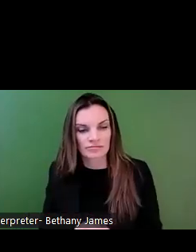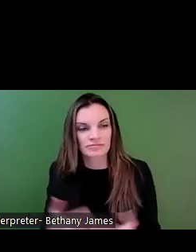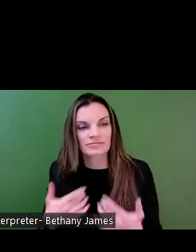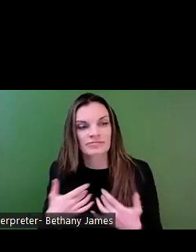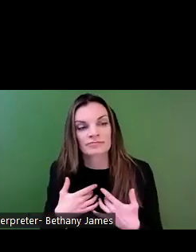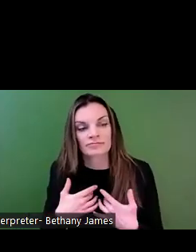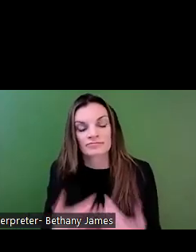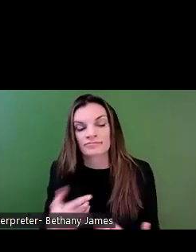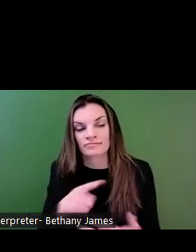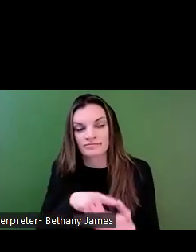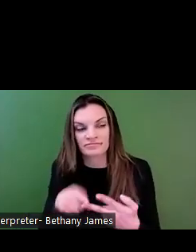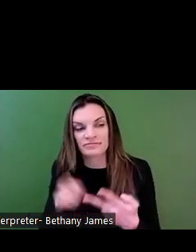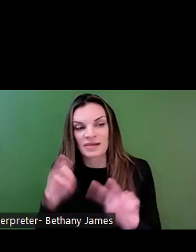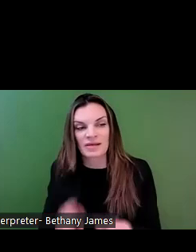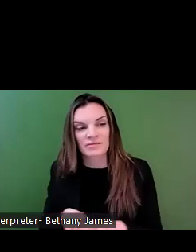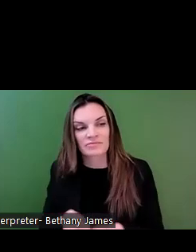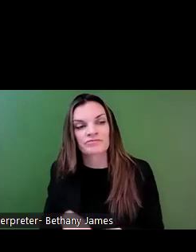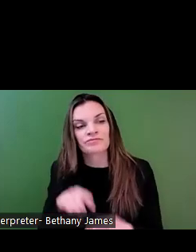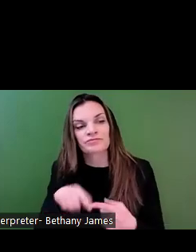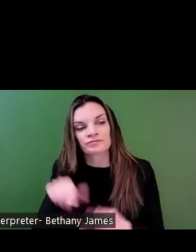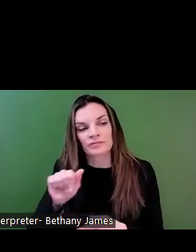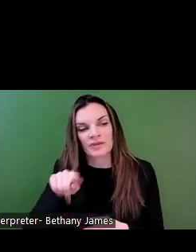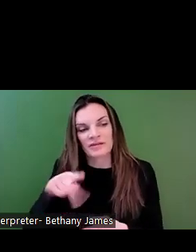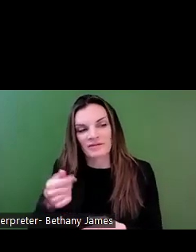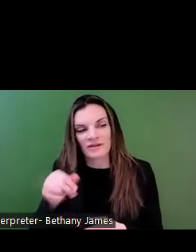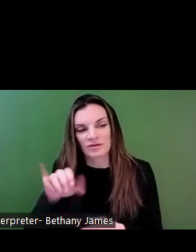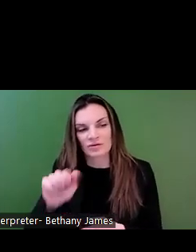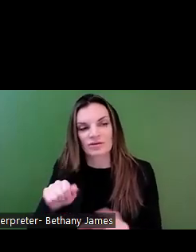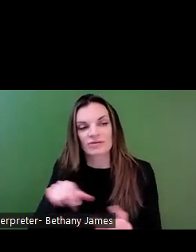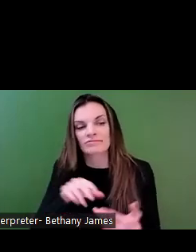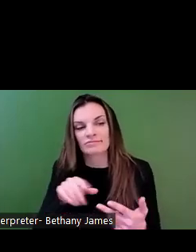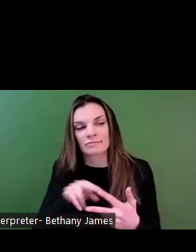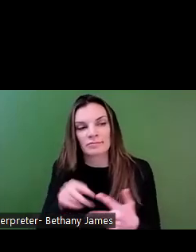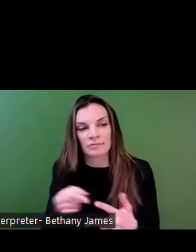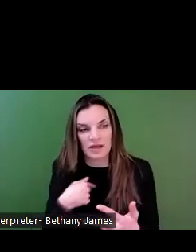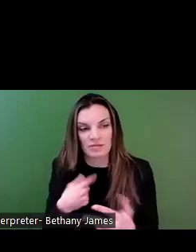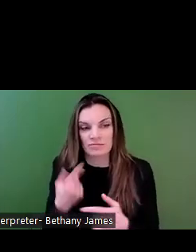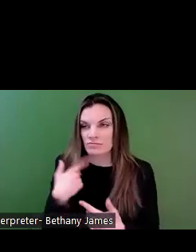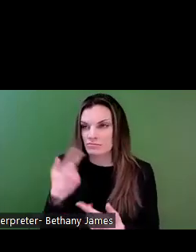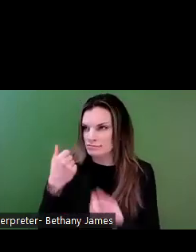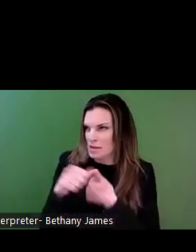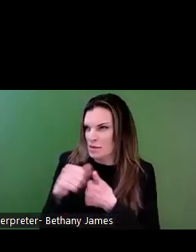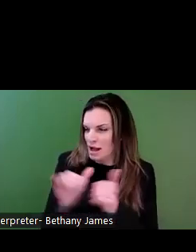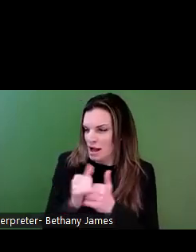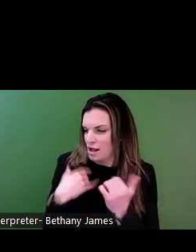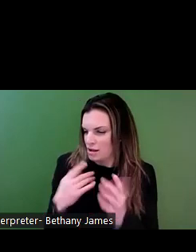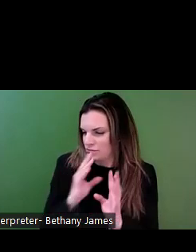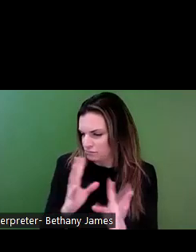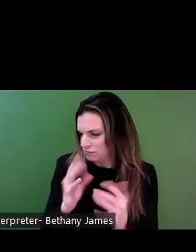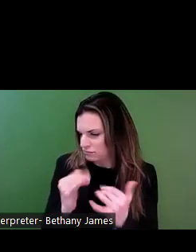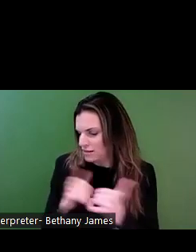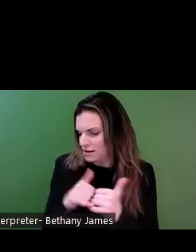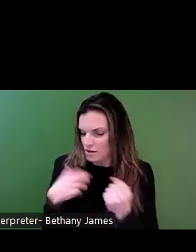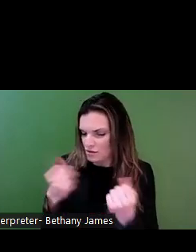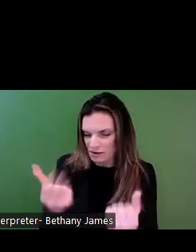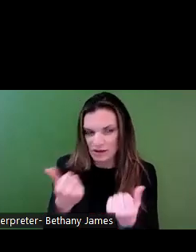classified into two basic categories: aphasia and motor speech disorders. Aphasia, which causes difficulty understanding and using